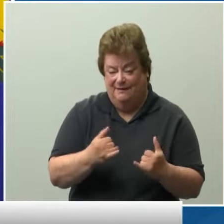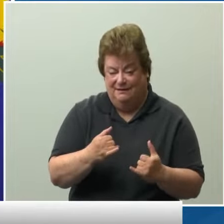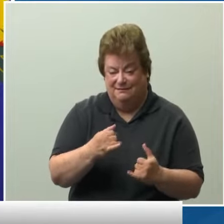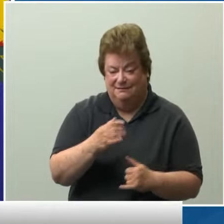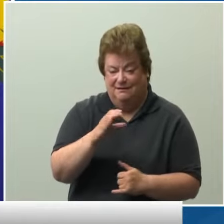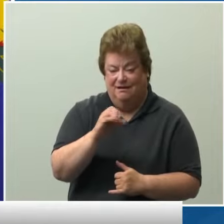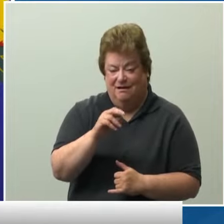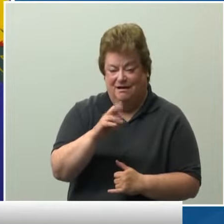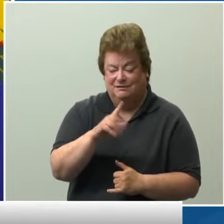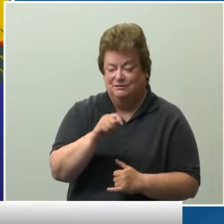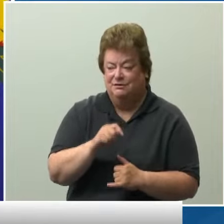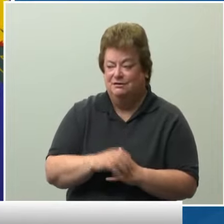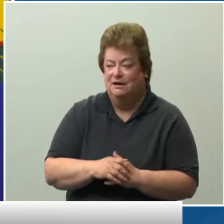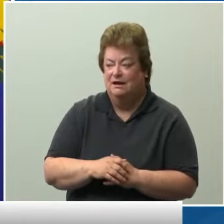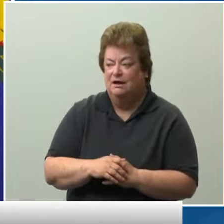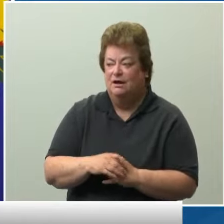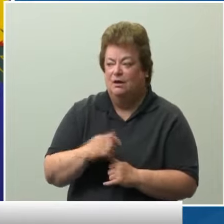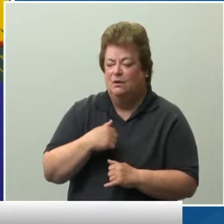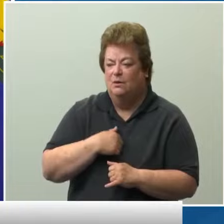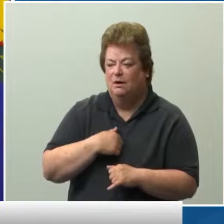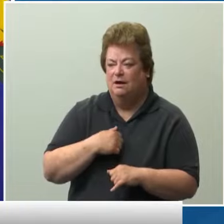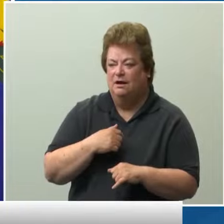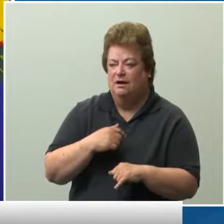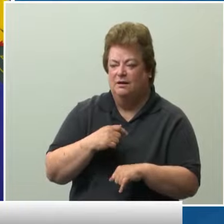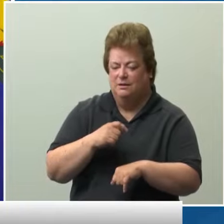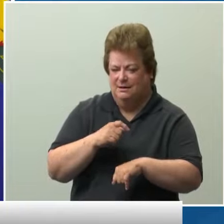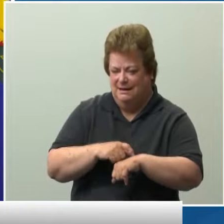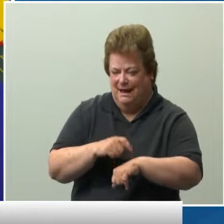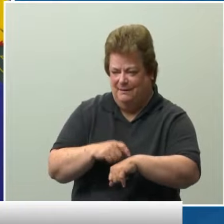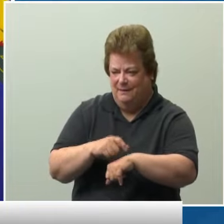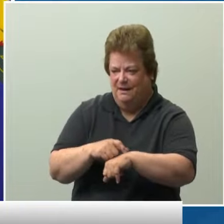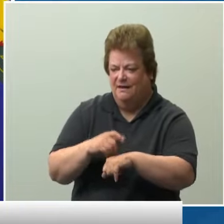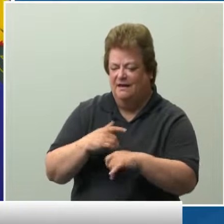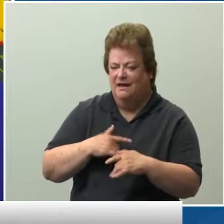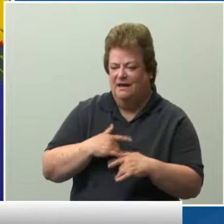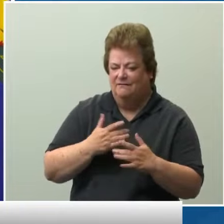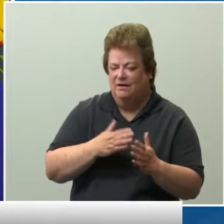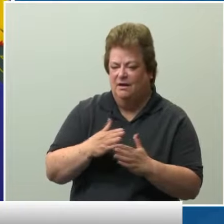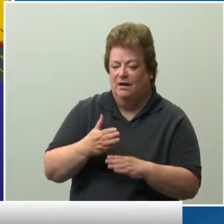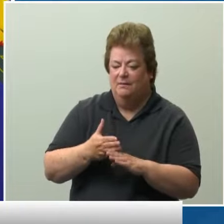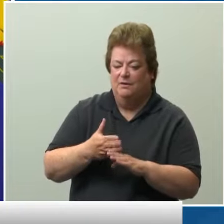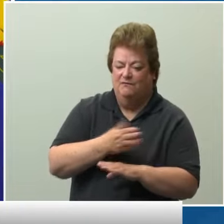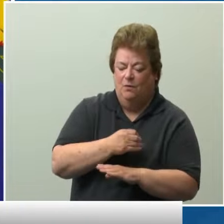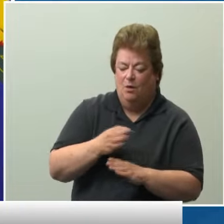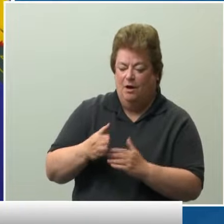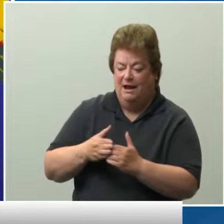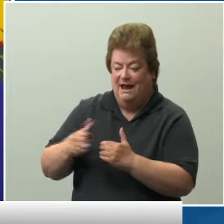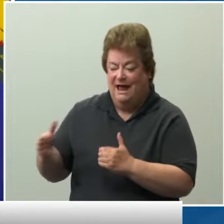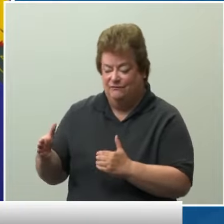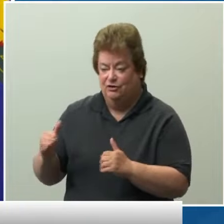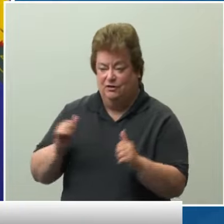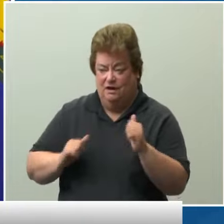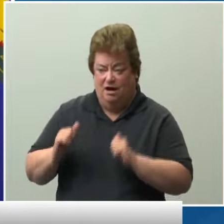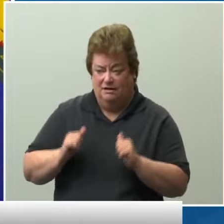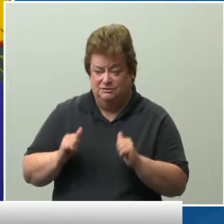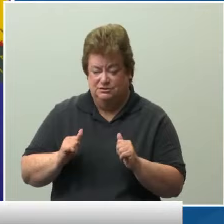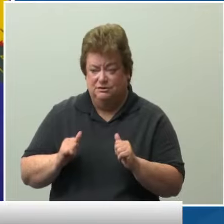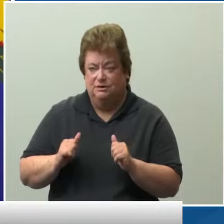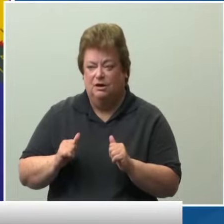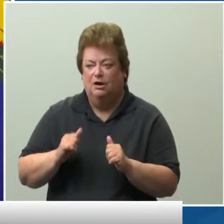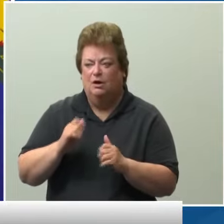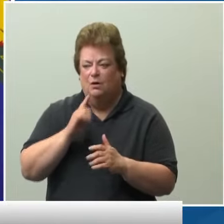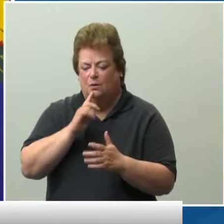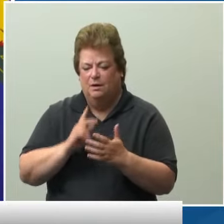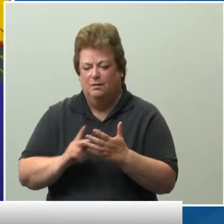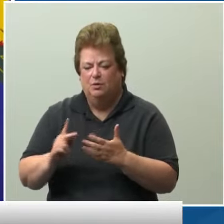our traffic signal timing event program, both before the concert and after the concert, to prioritize a